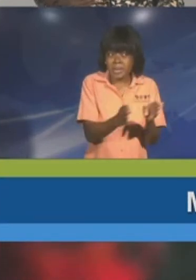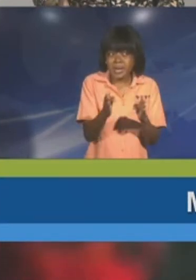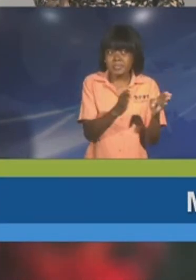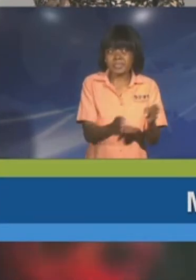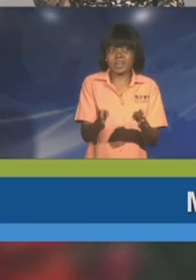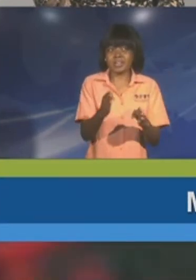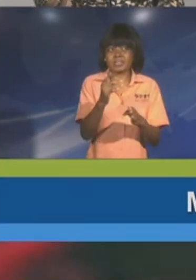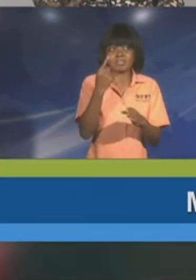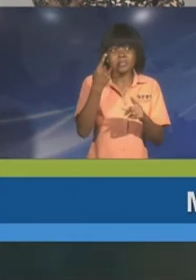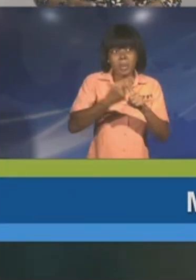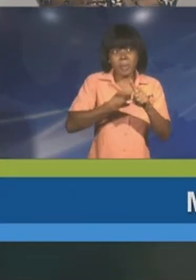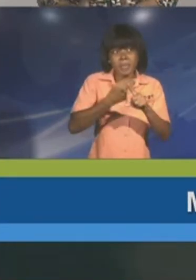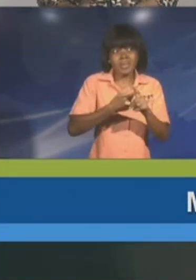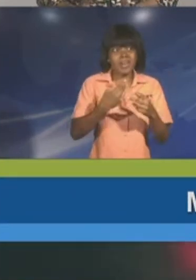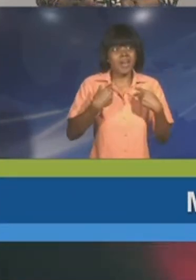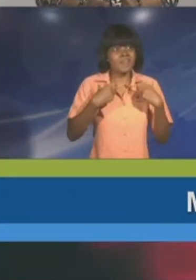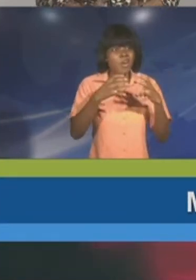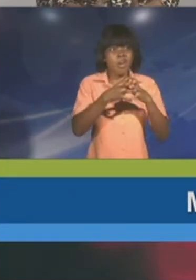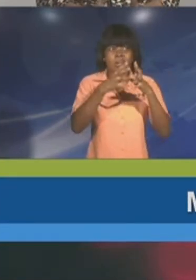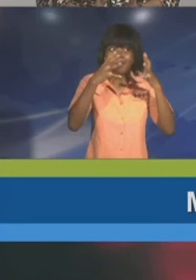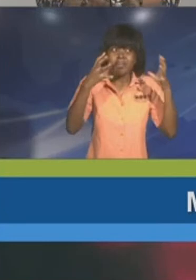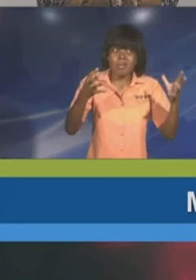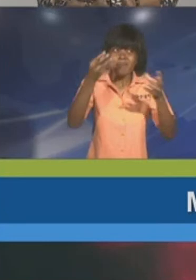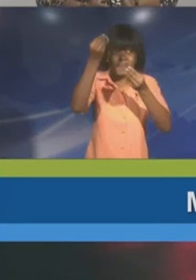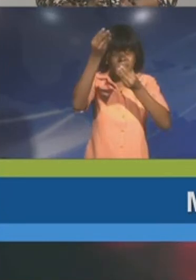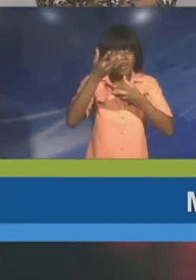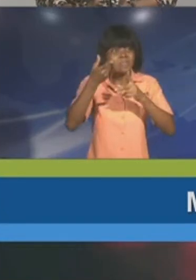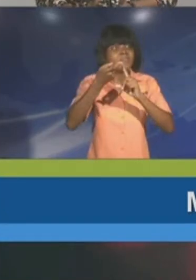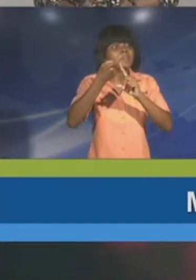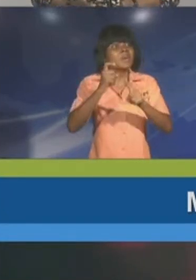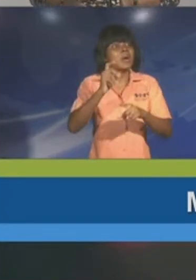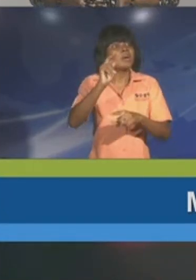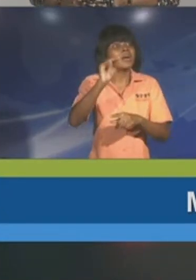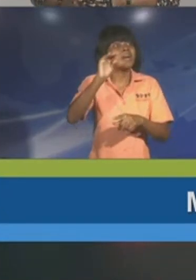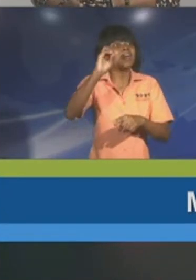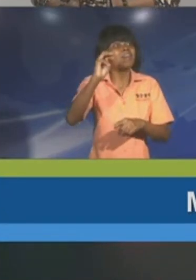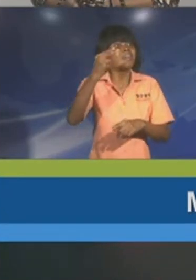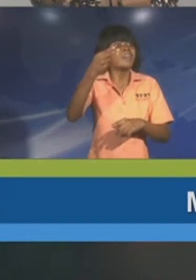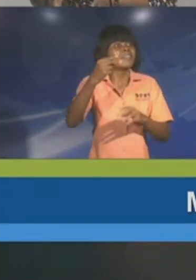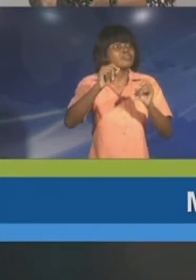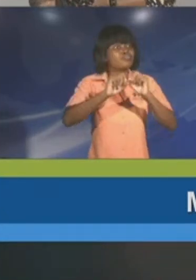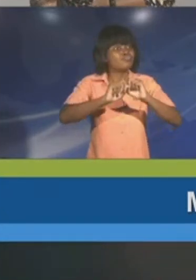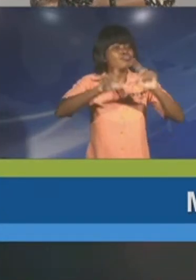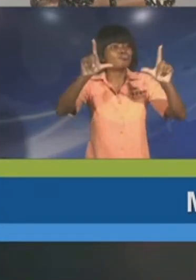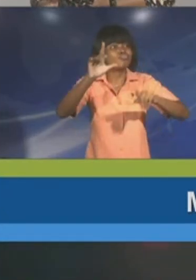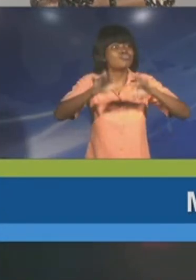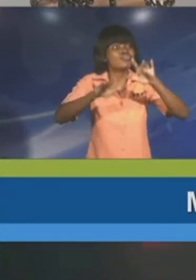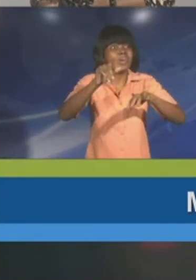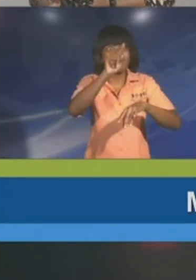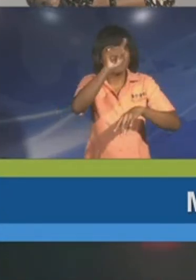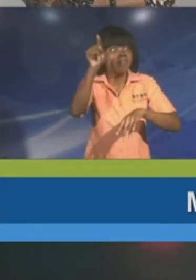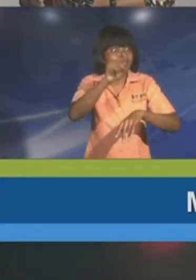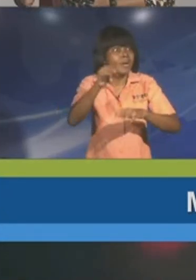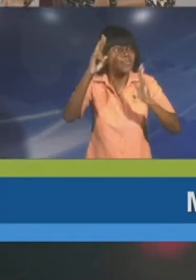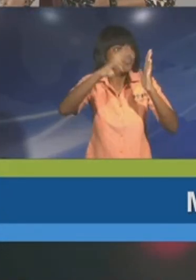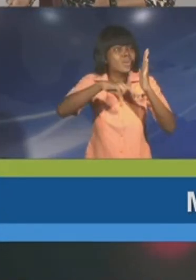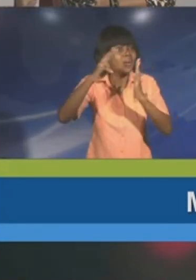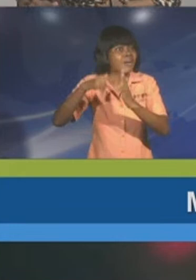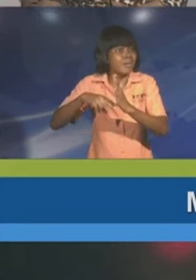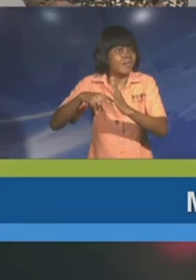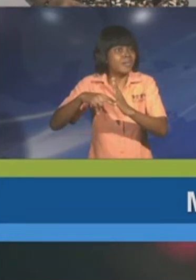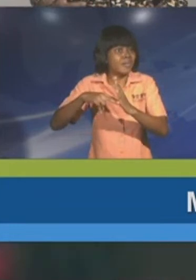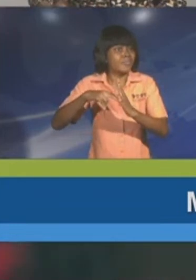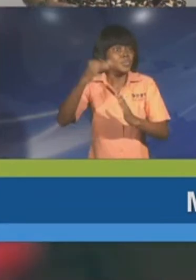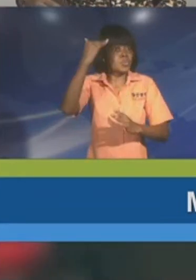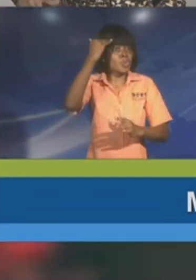want you to take that information and be prepared. Set yourself up. You know what to do. You know when to contact your medical person, your medical